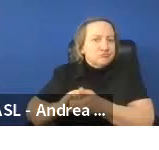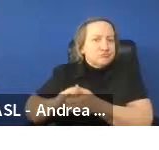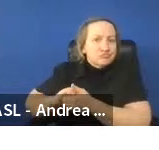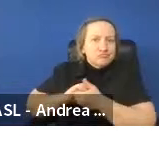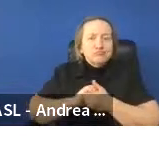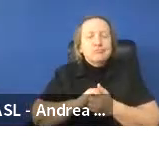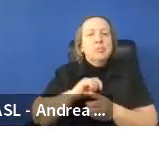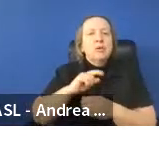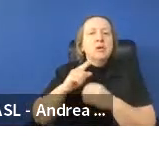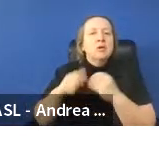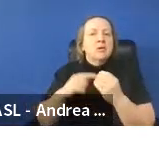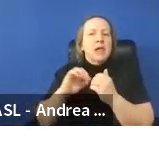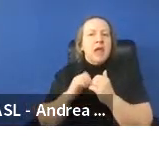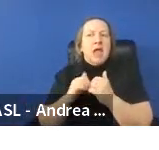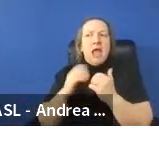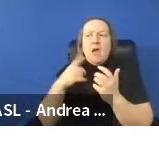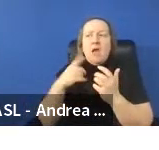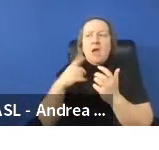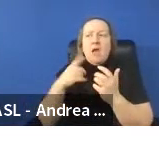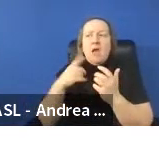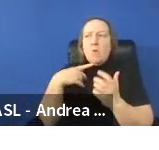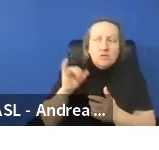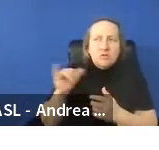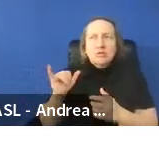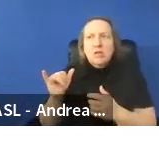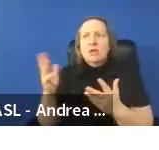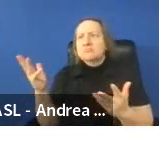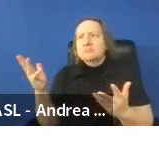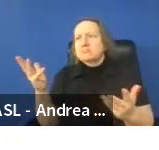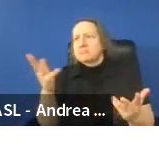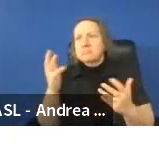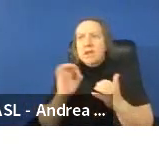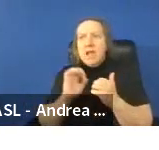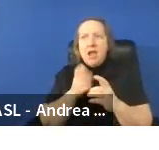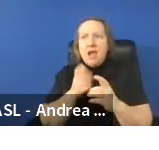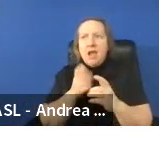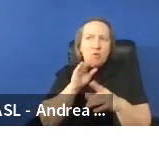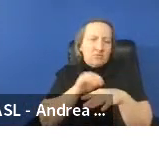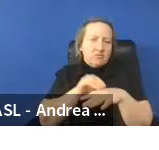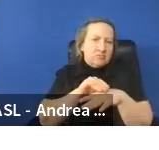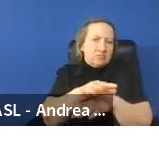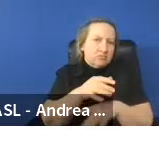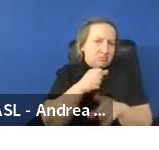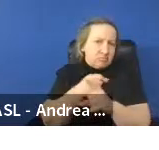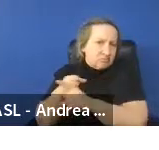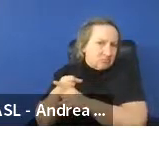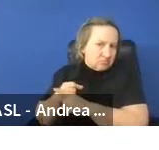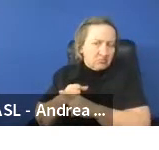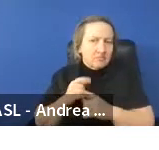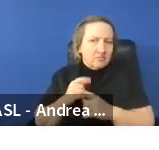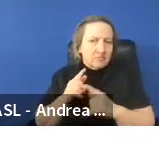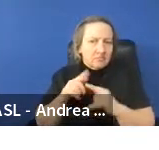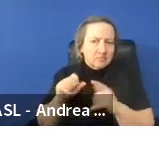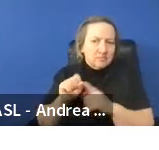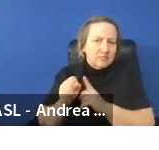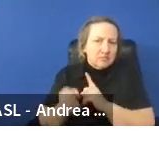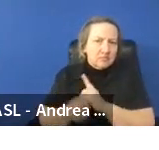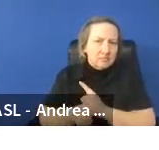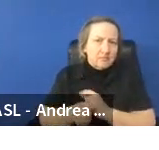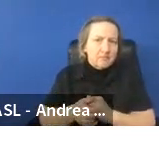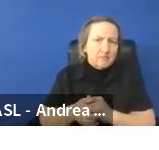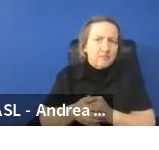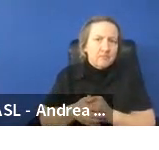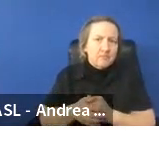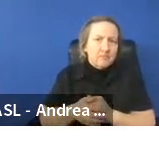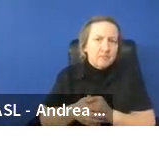this could possibly look like and what some of those impacts would be. So this is, yeah, go